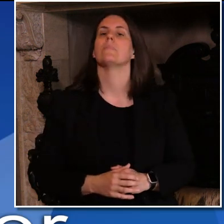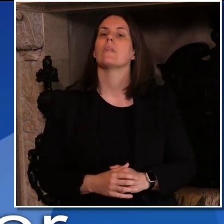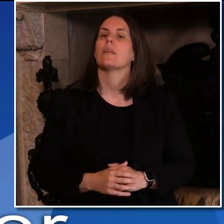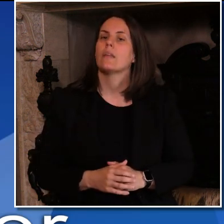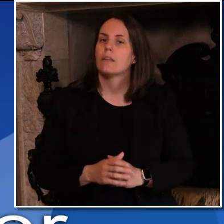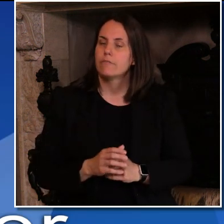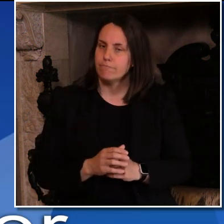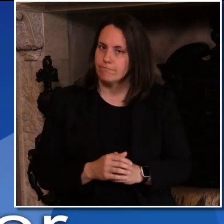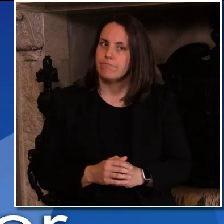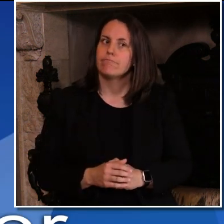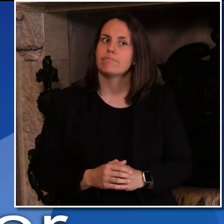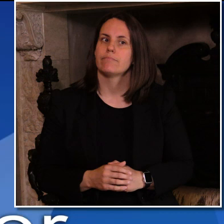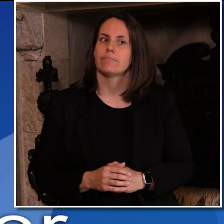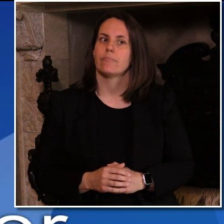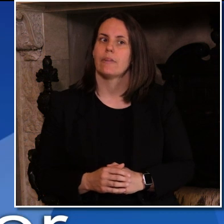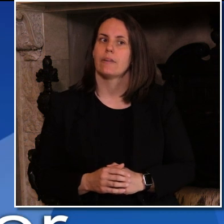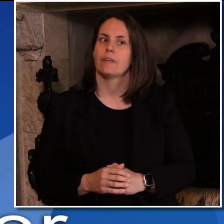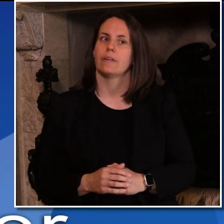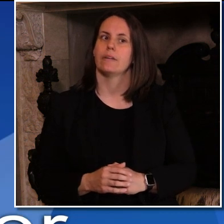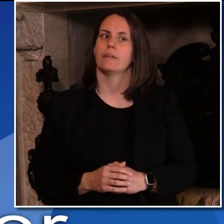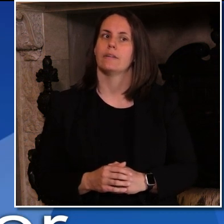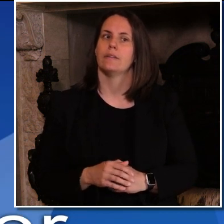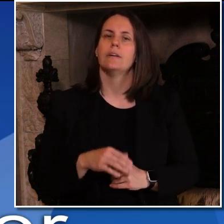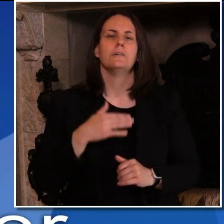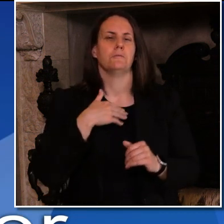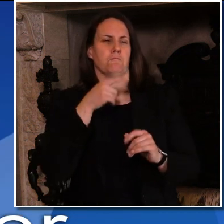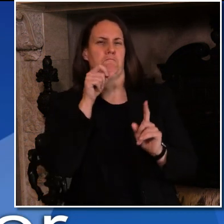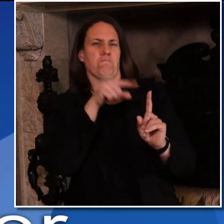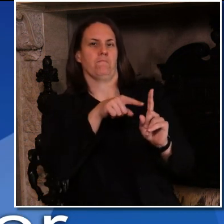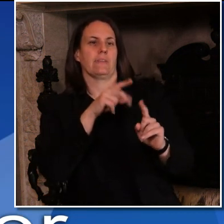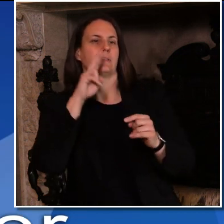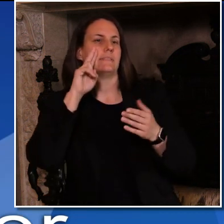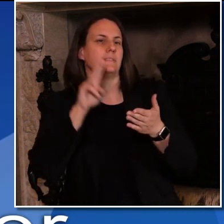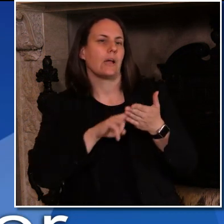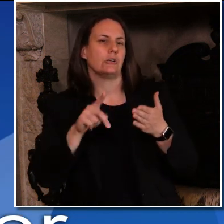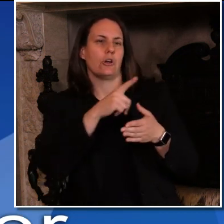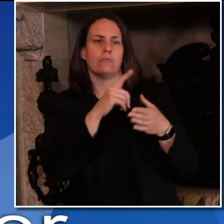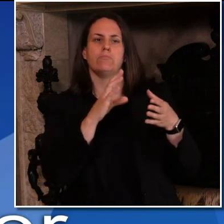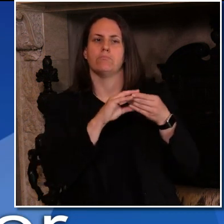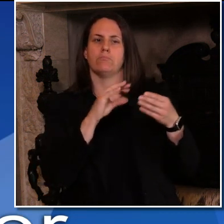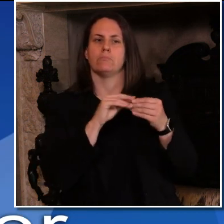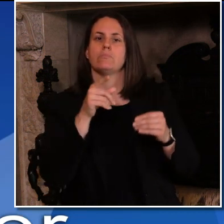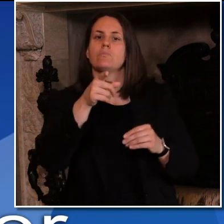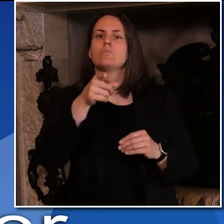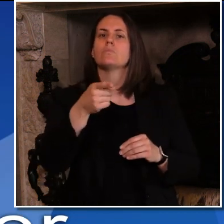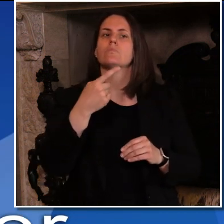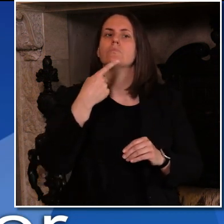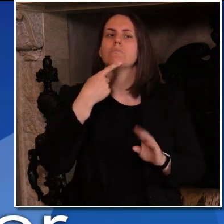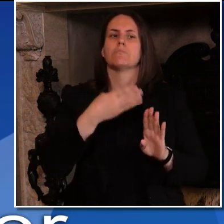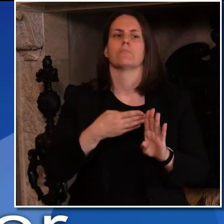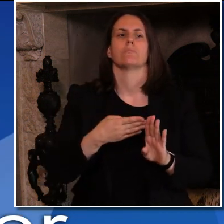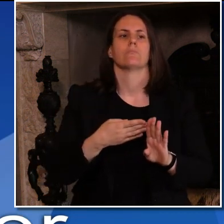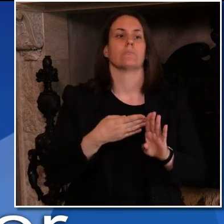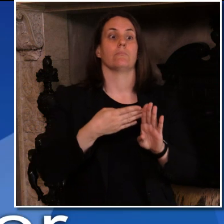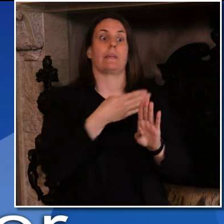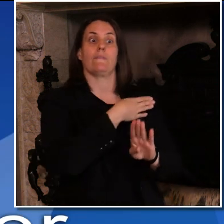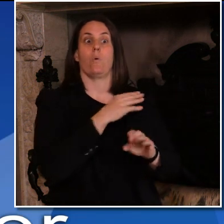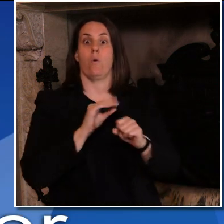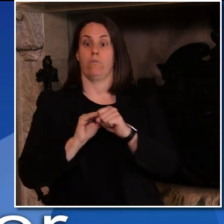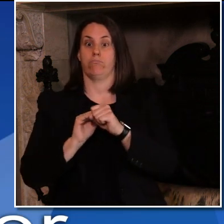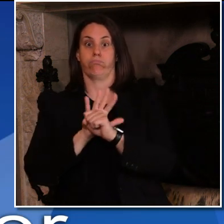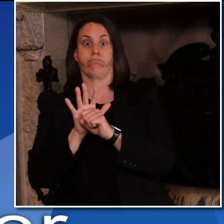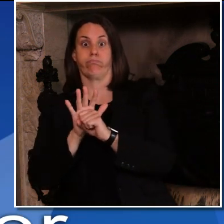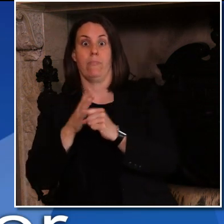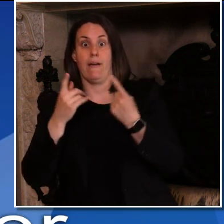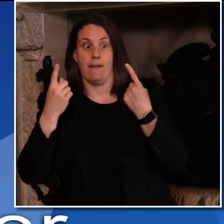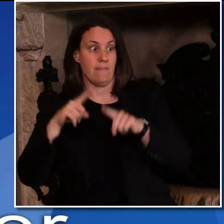So, Secretary Palm, earlier when the pandemic really started, Wisconsin was really concerned about getting PPE into the state for our healthcare